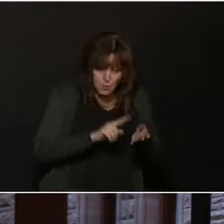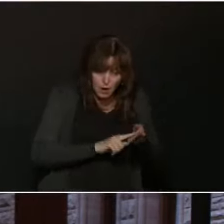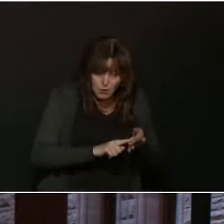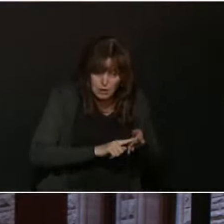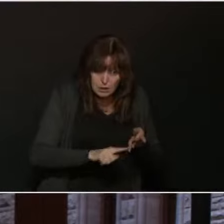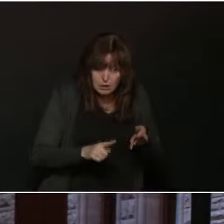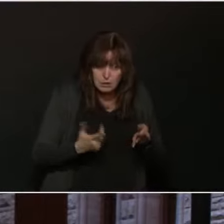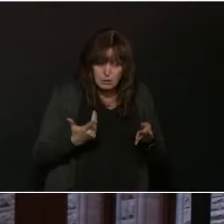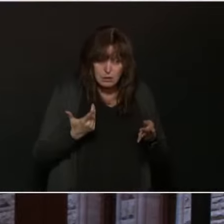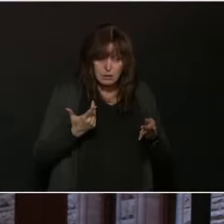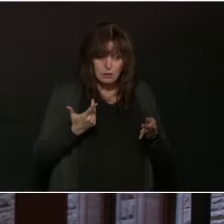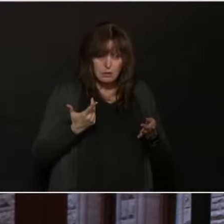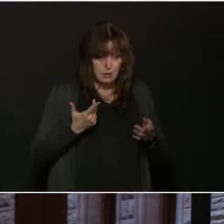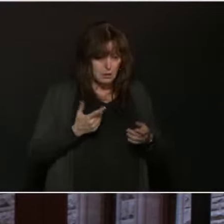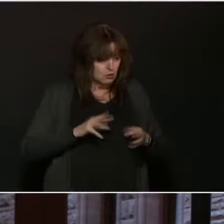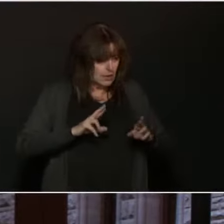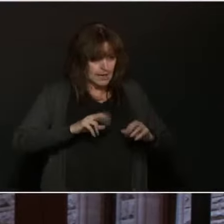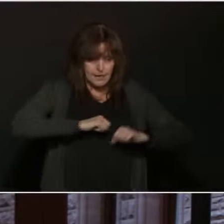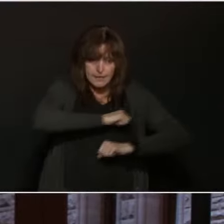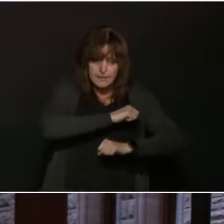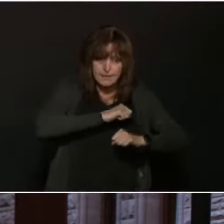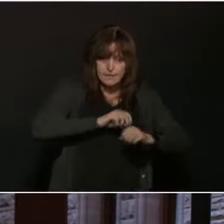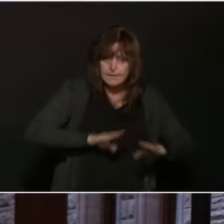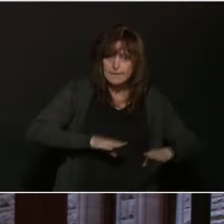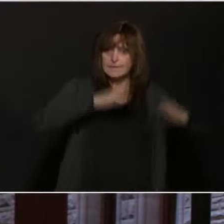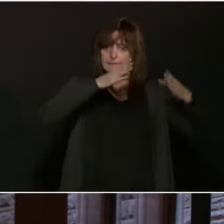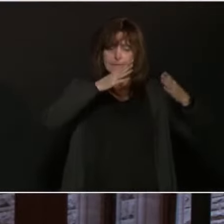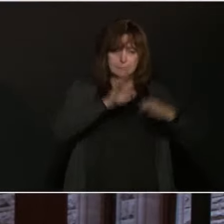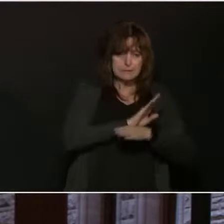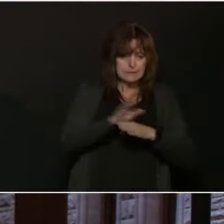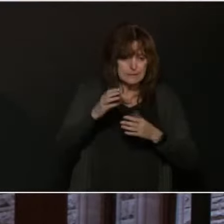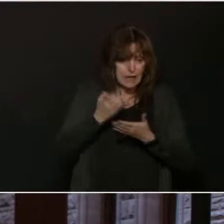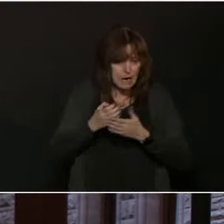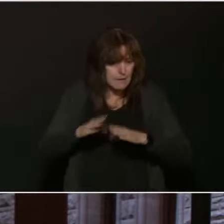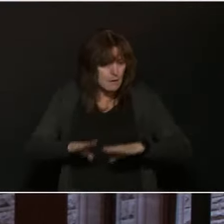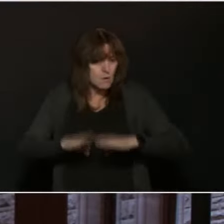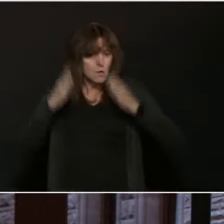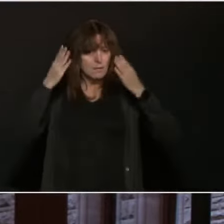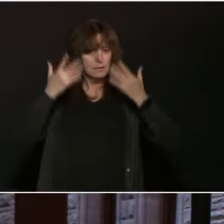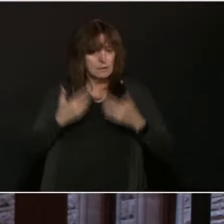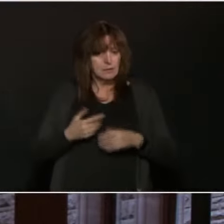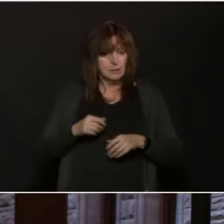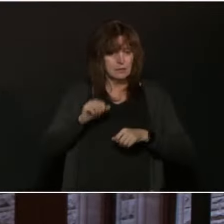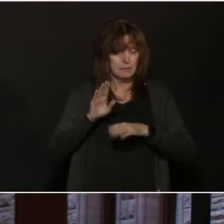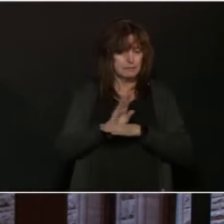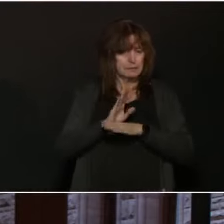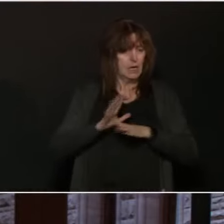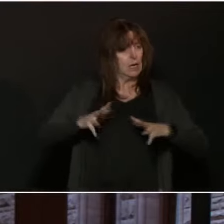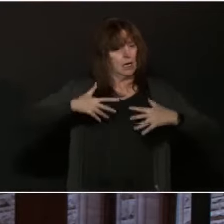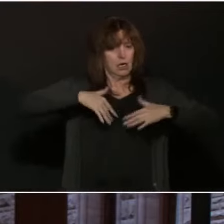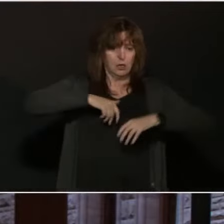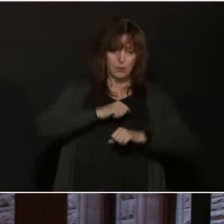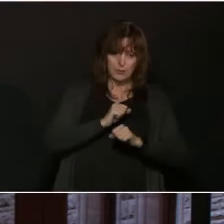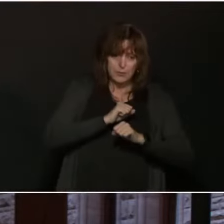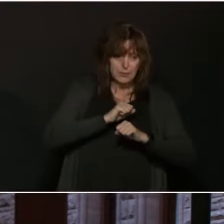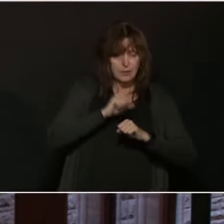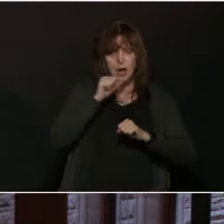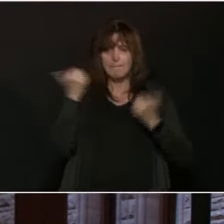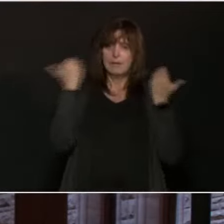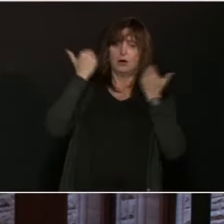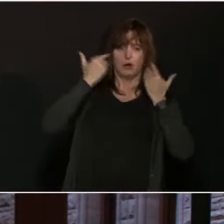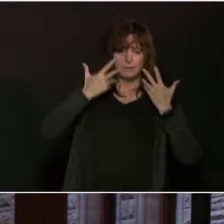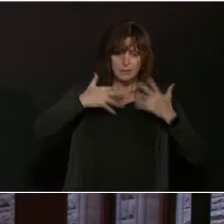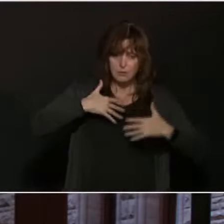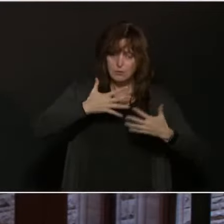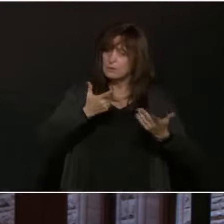businesses reopen and the economy reopen so business owners don't have to lose their shirts? So, Colin, it's